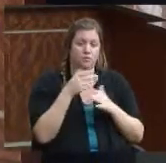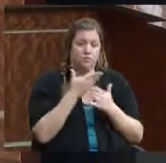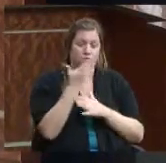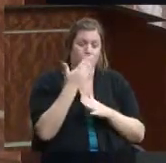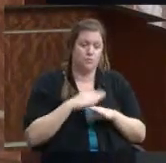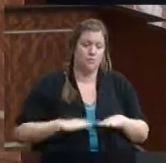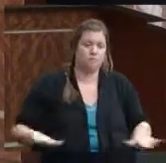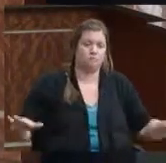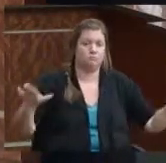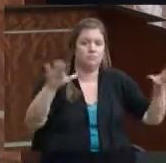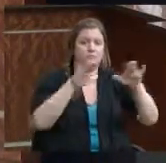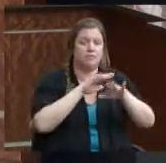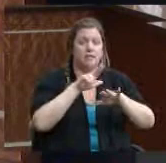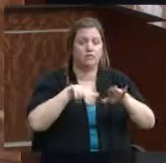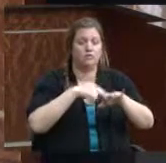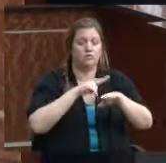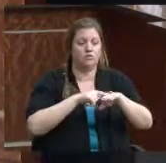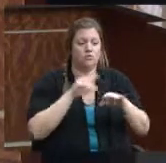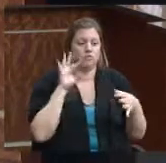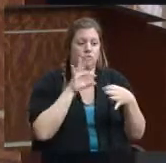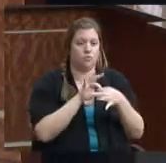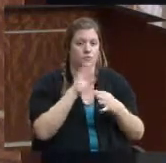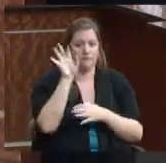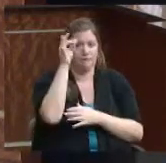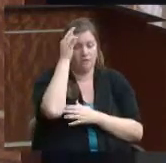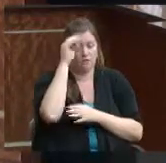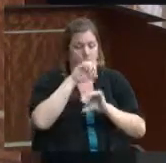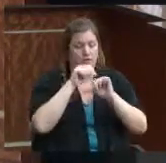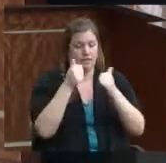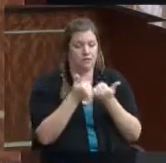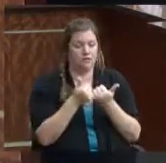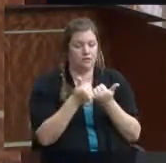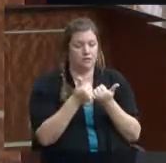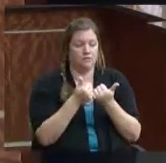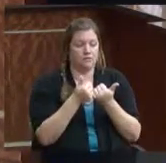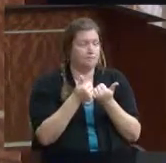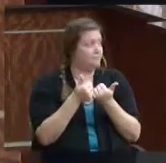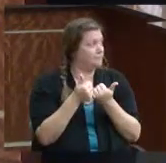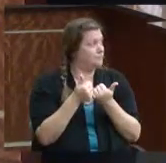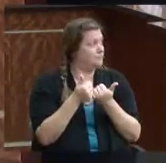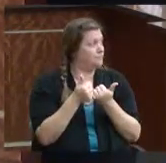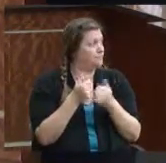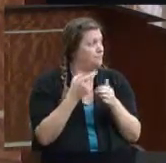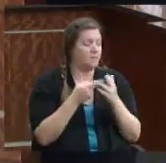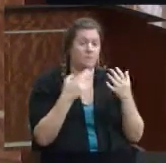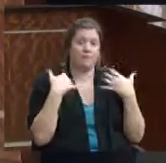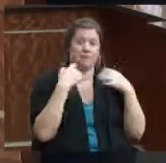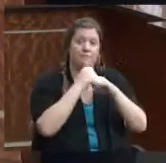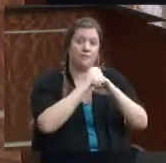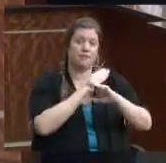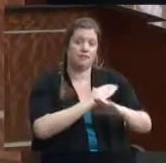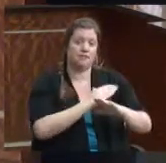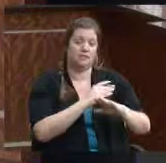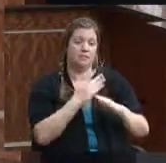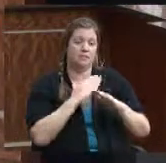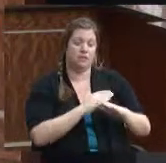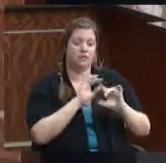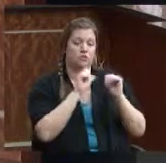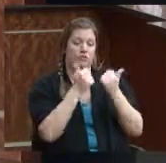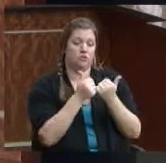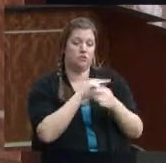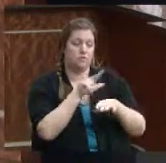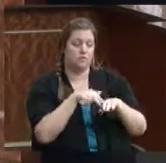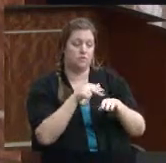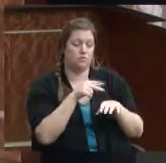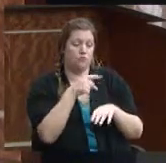nation will join the federal agencies such as the Bureau of Land Management, Department of Defense, Environmental Protection Agency, National